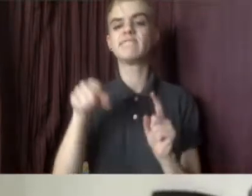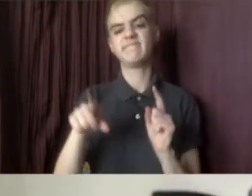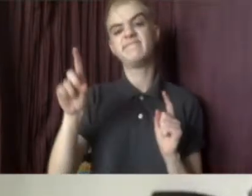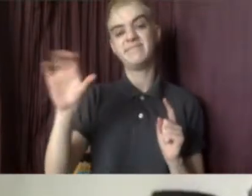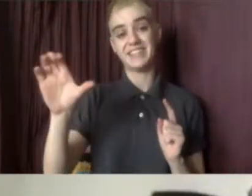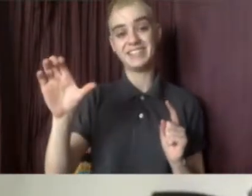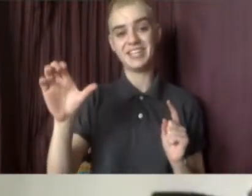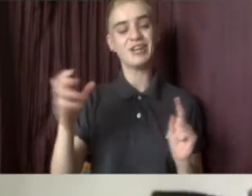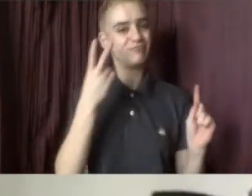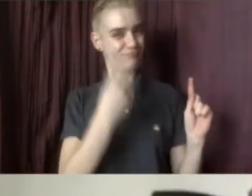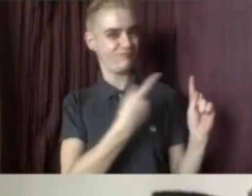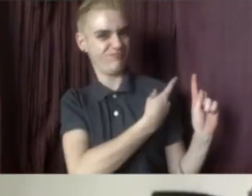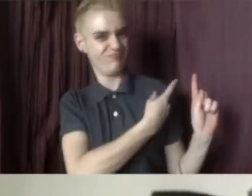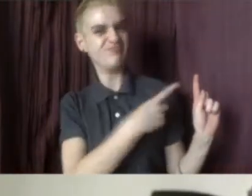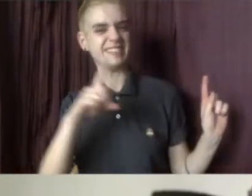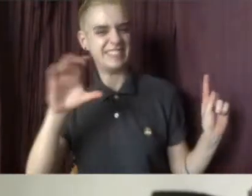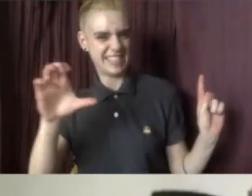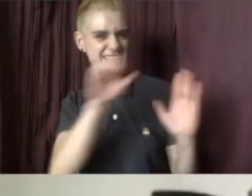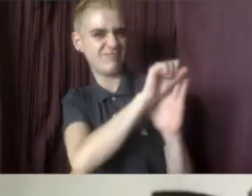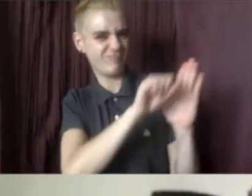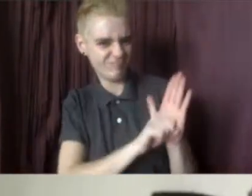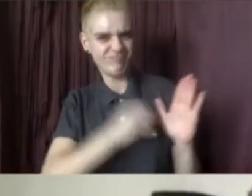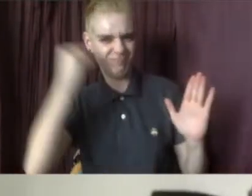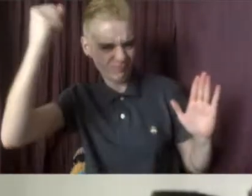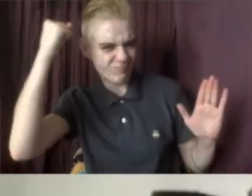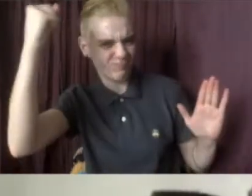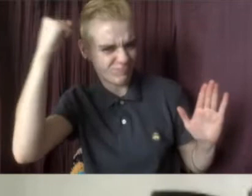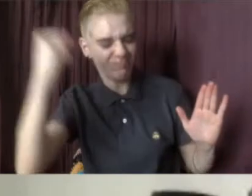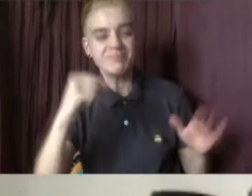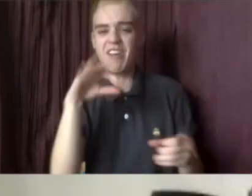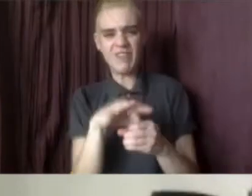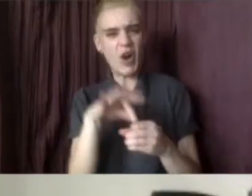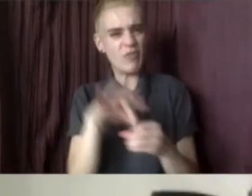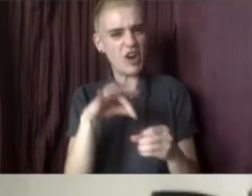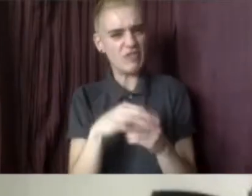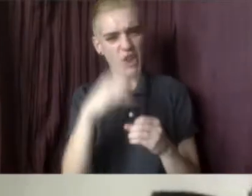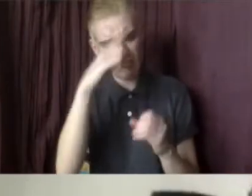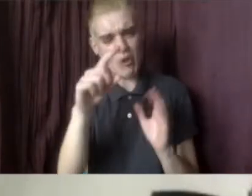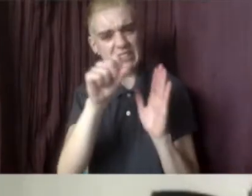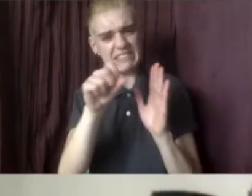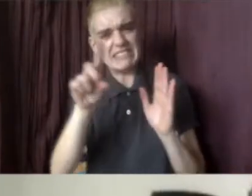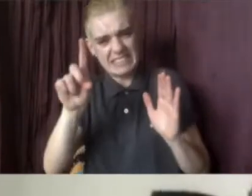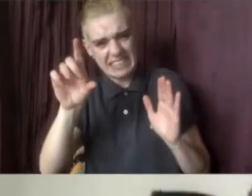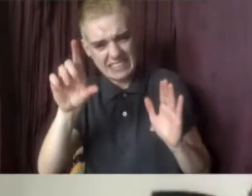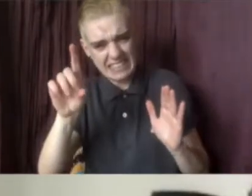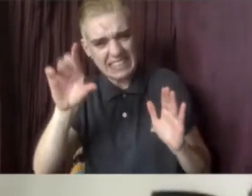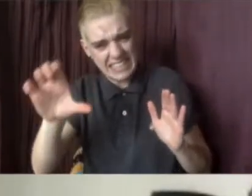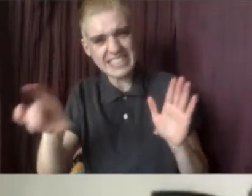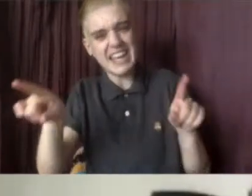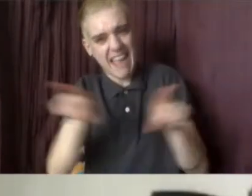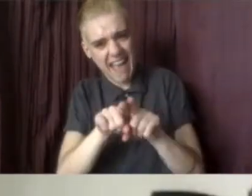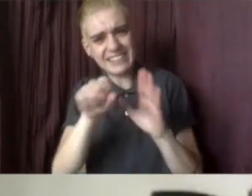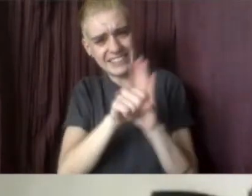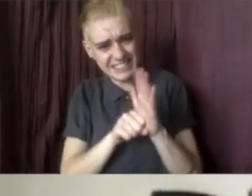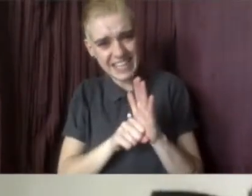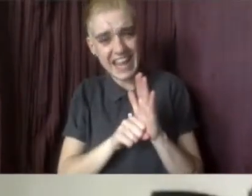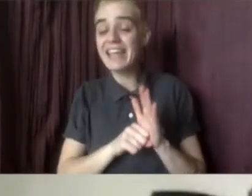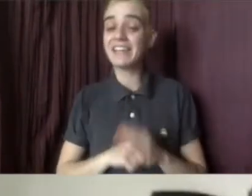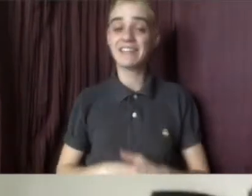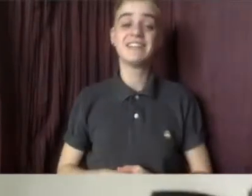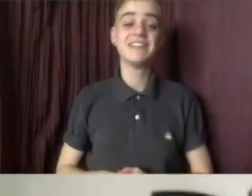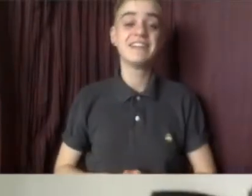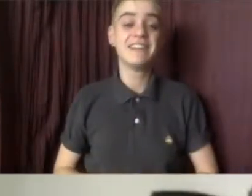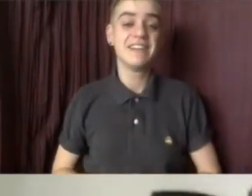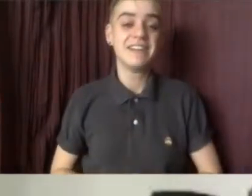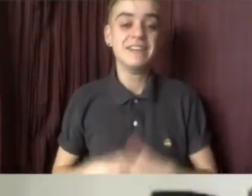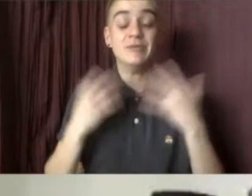So voting is very important to us, right? And to my work. So I'm just going to go back a little bit just to give some history. And thank you, Sister